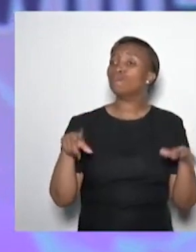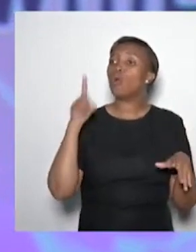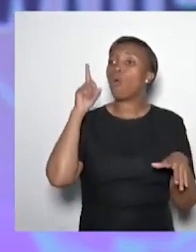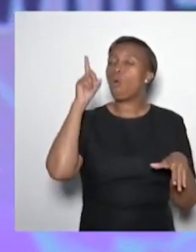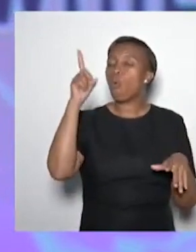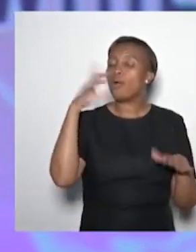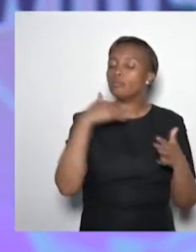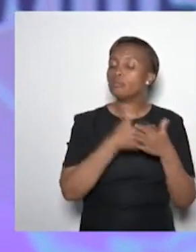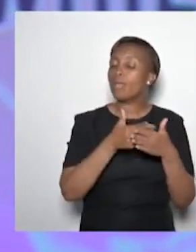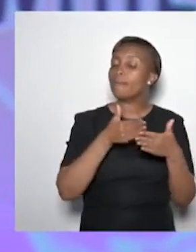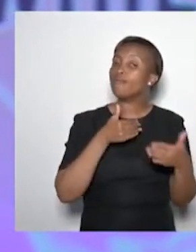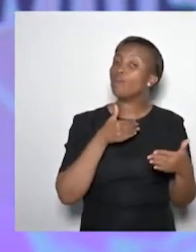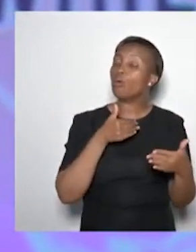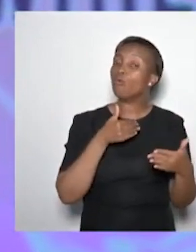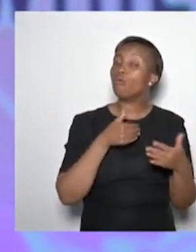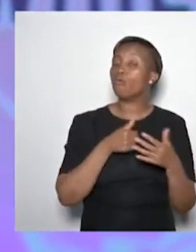short,